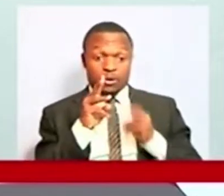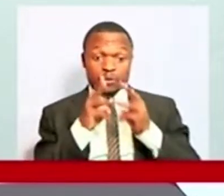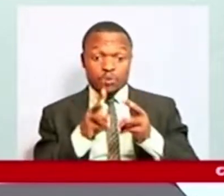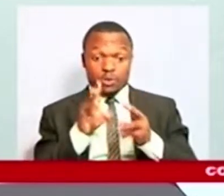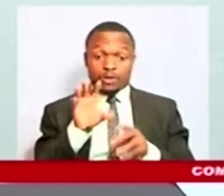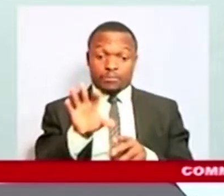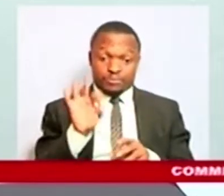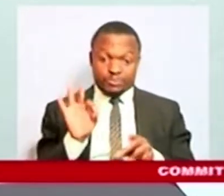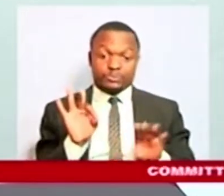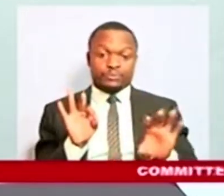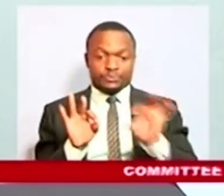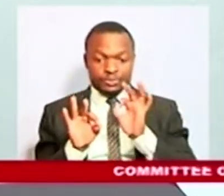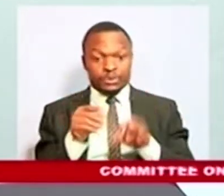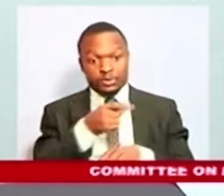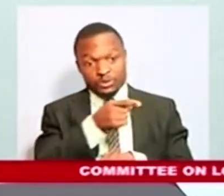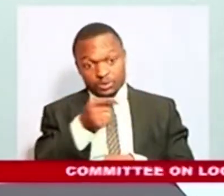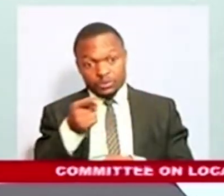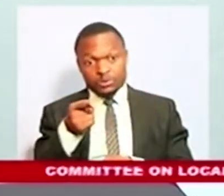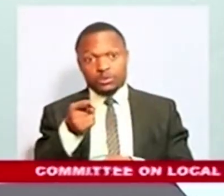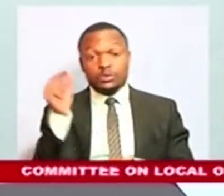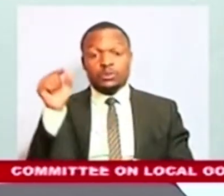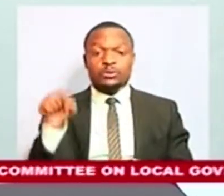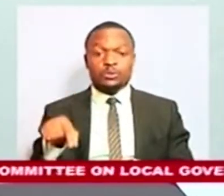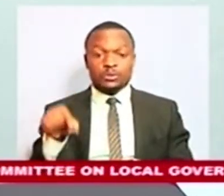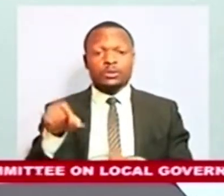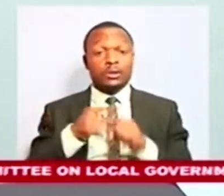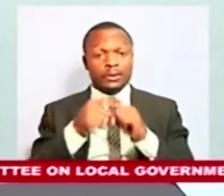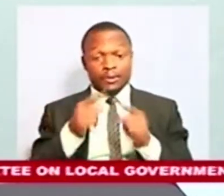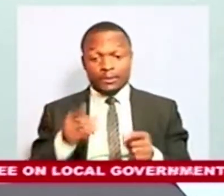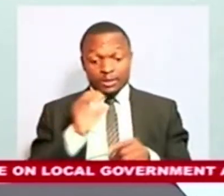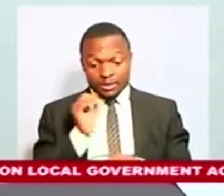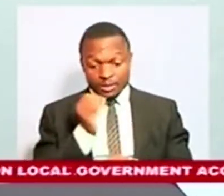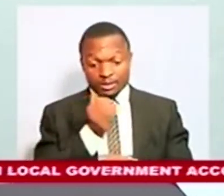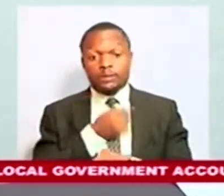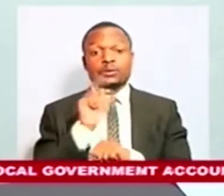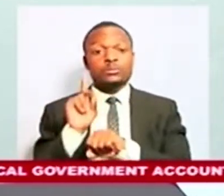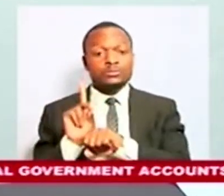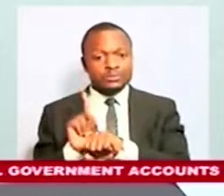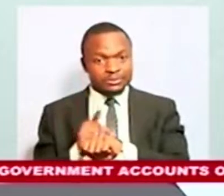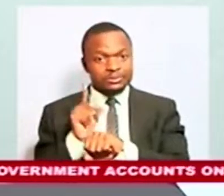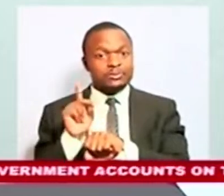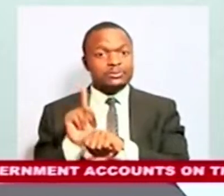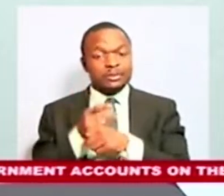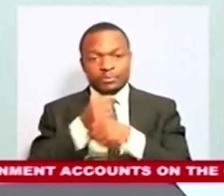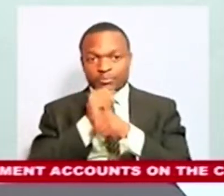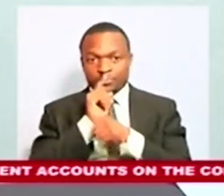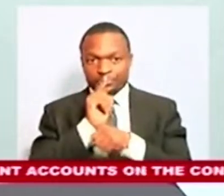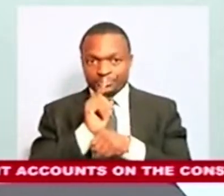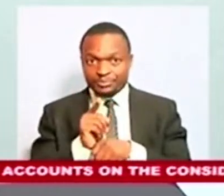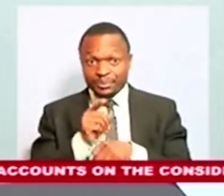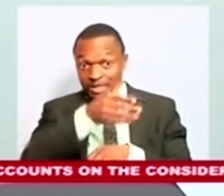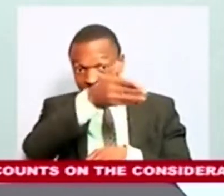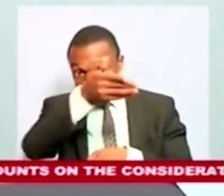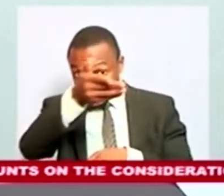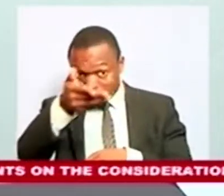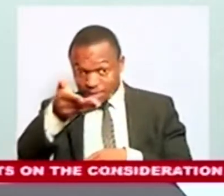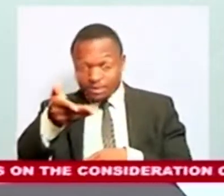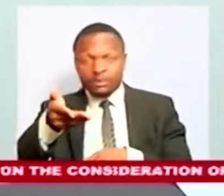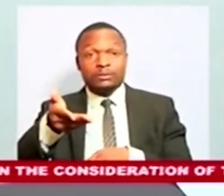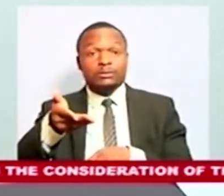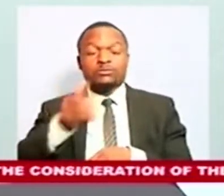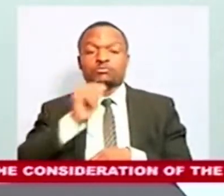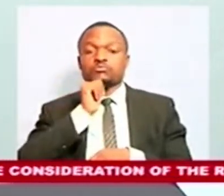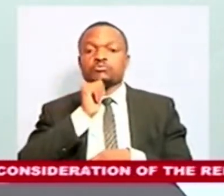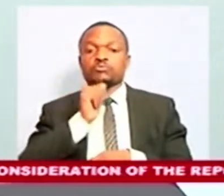those who qualify. But again, it is our duty to ensure that those who have